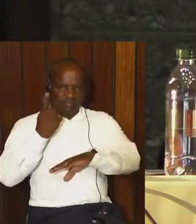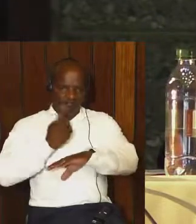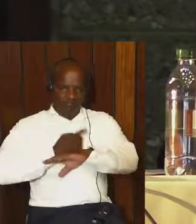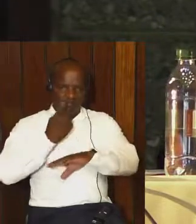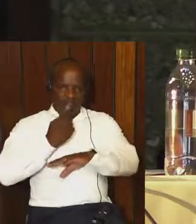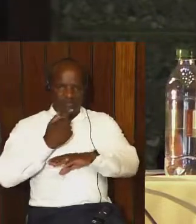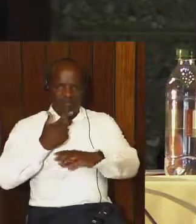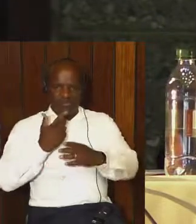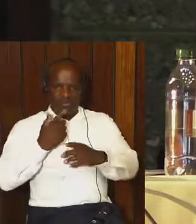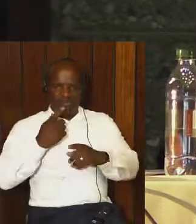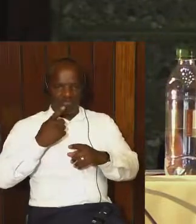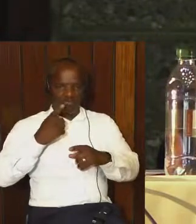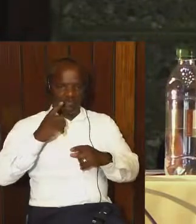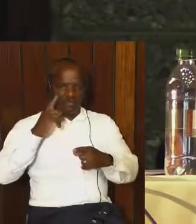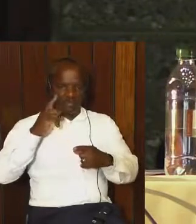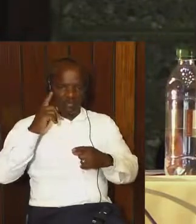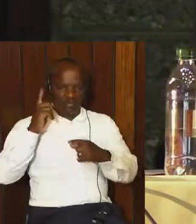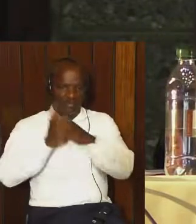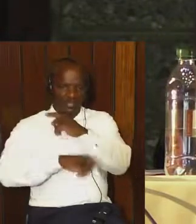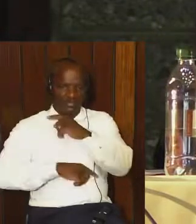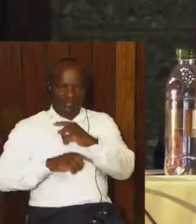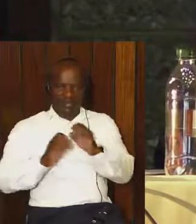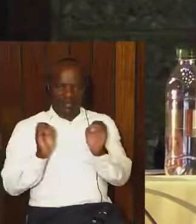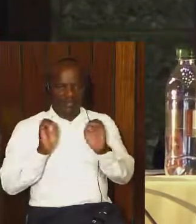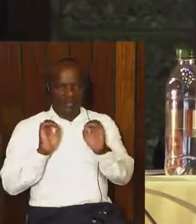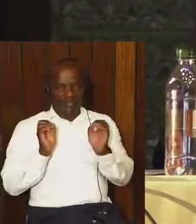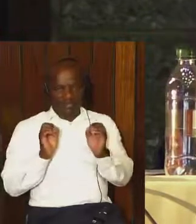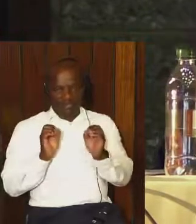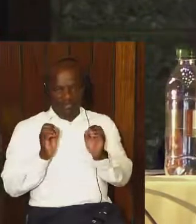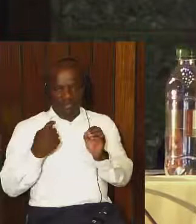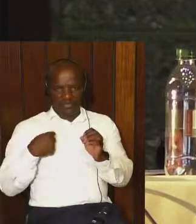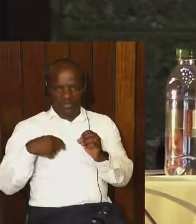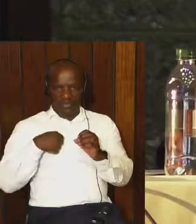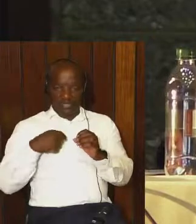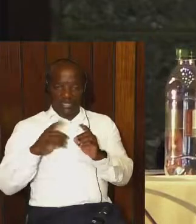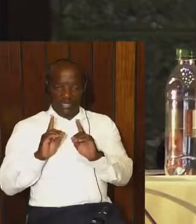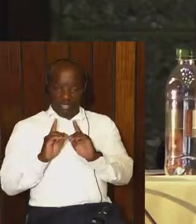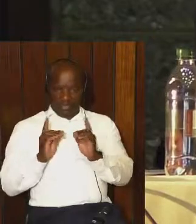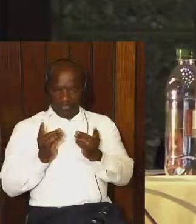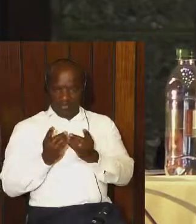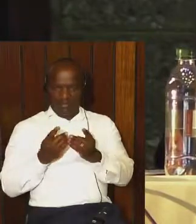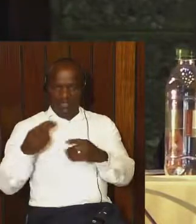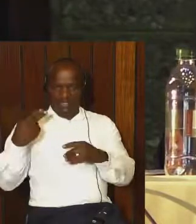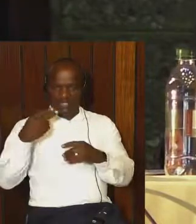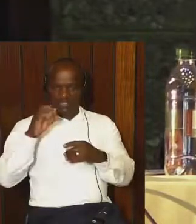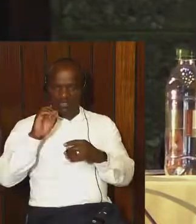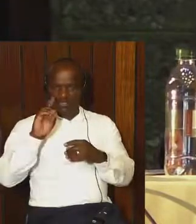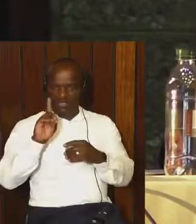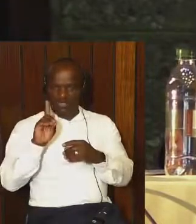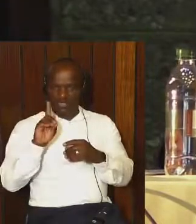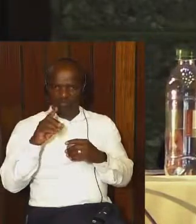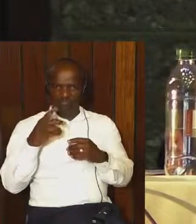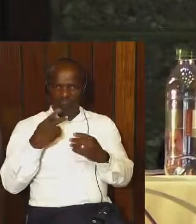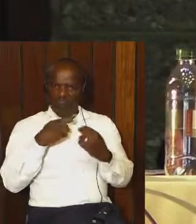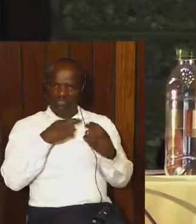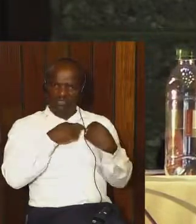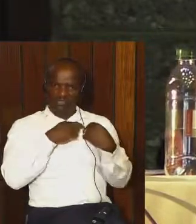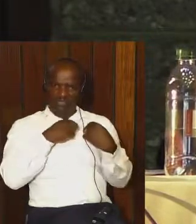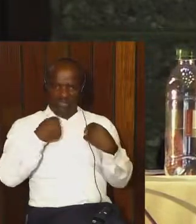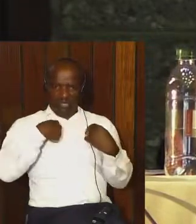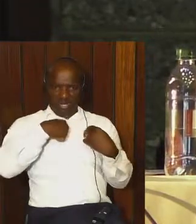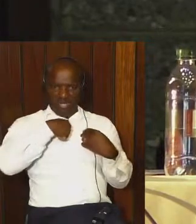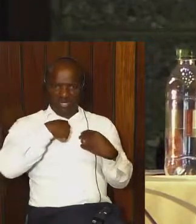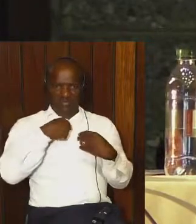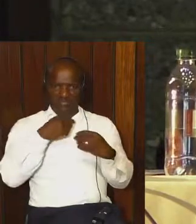project managers, and as a department, we cannot take action. We, as the HOD, the then HOD, would liaise with the HOD